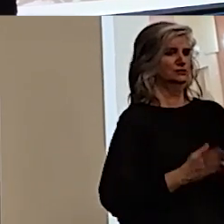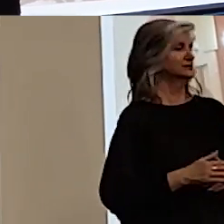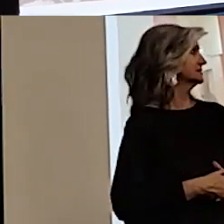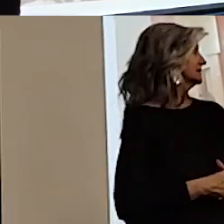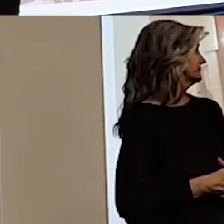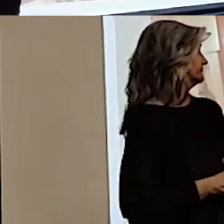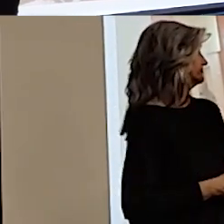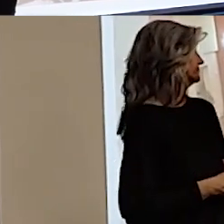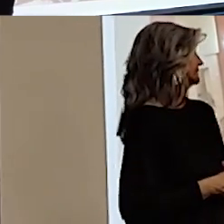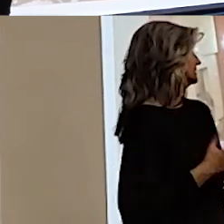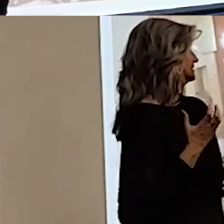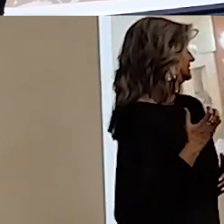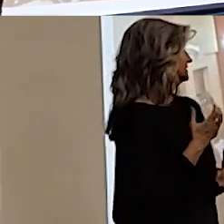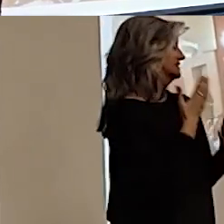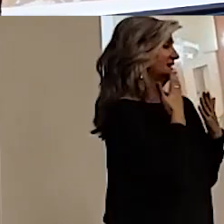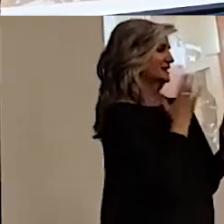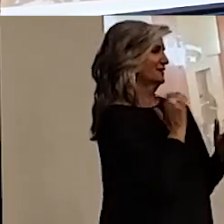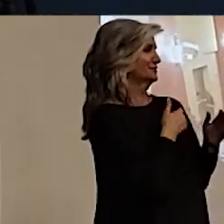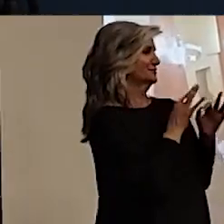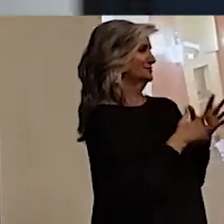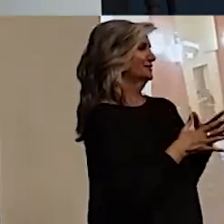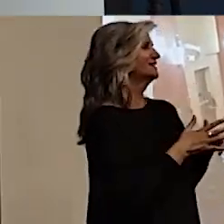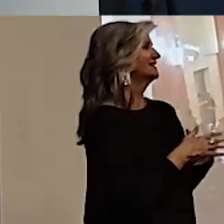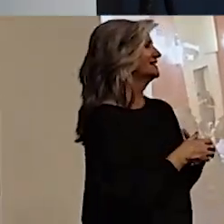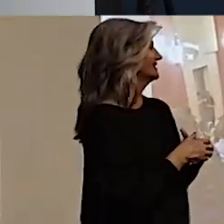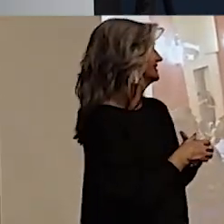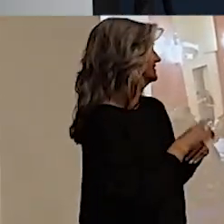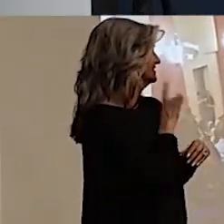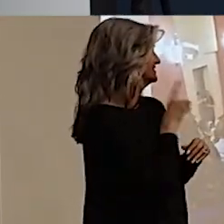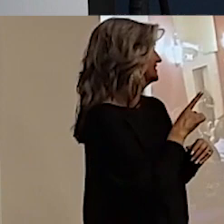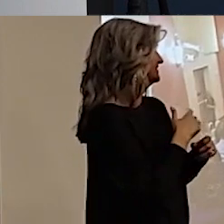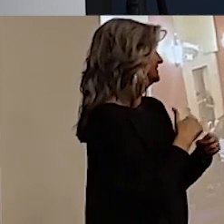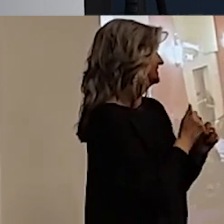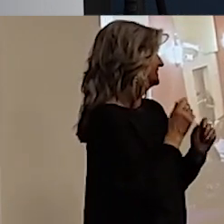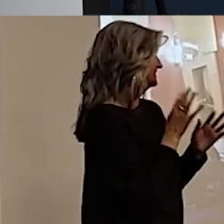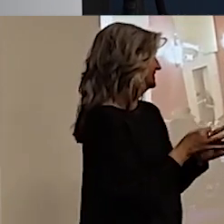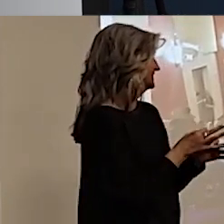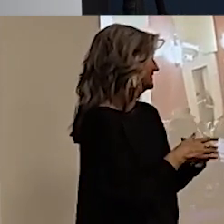I wanted to thank our interpreter. We made a decision at CAC